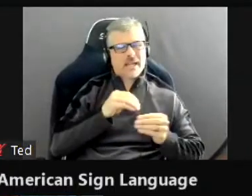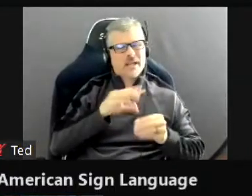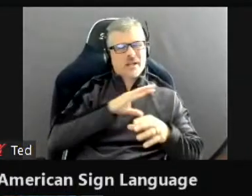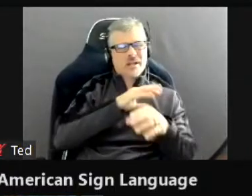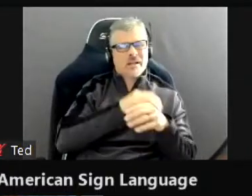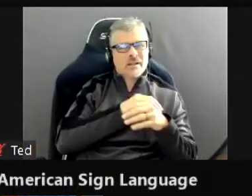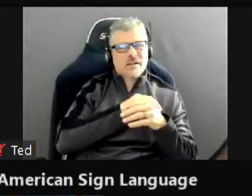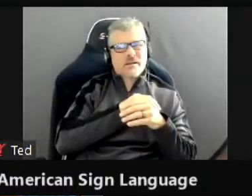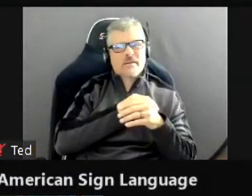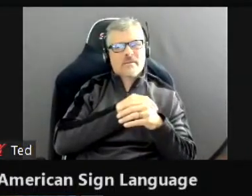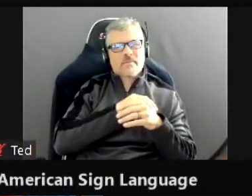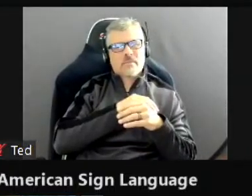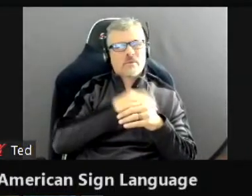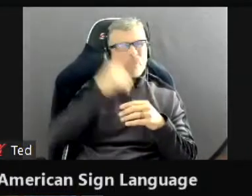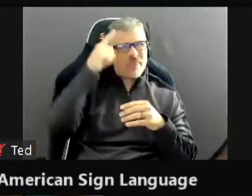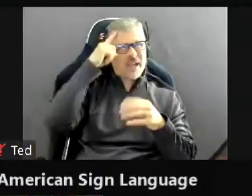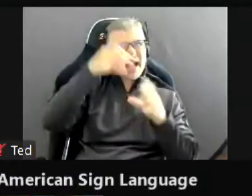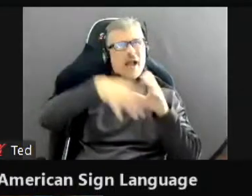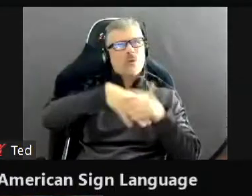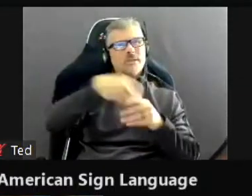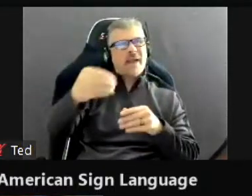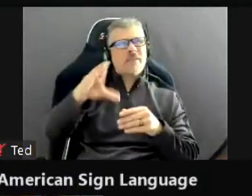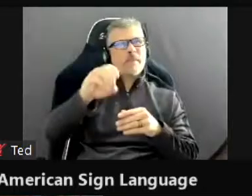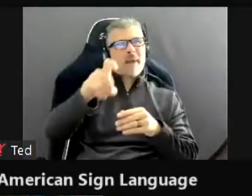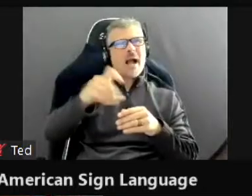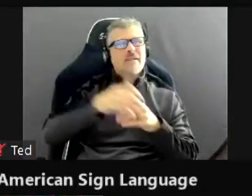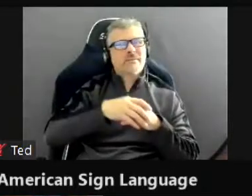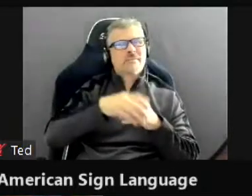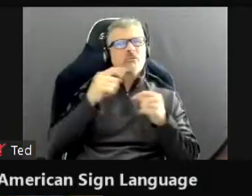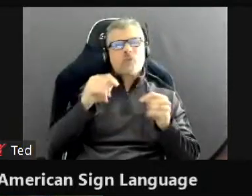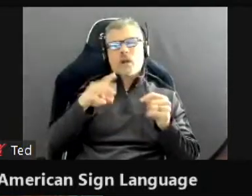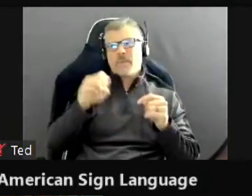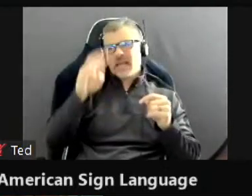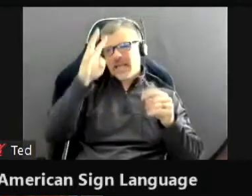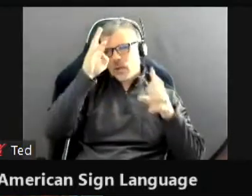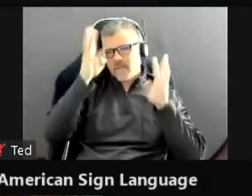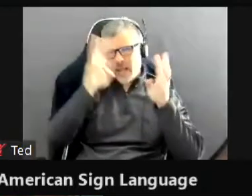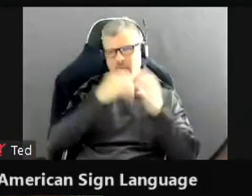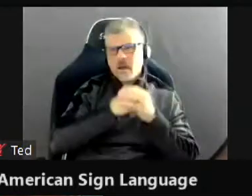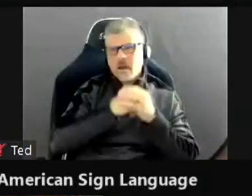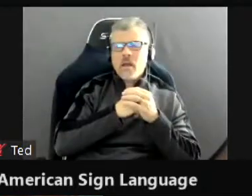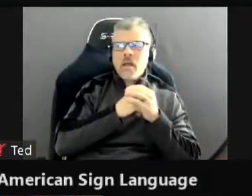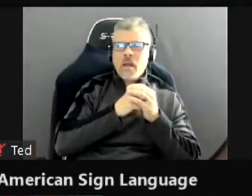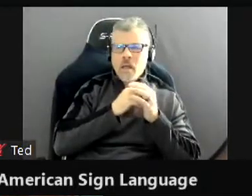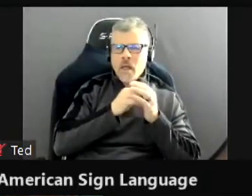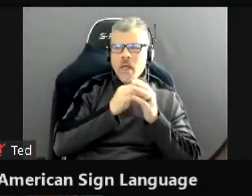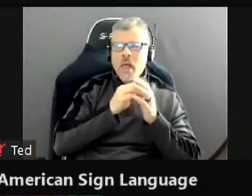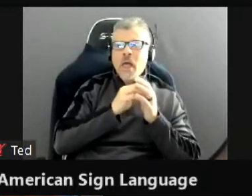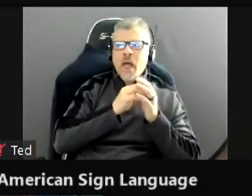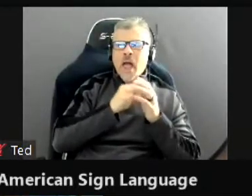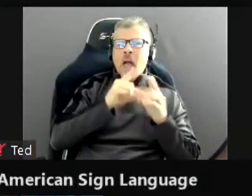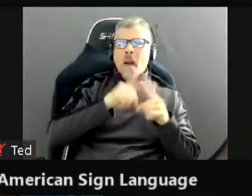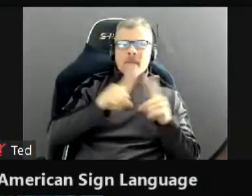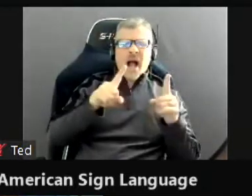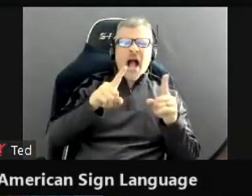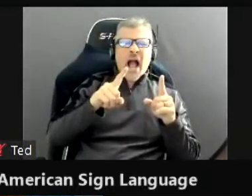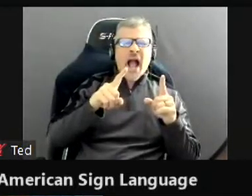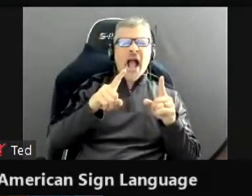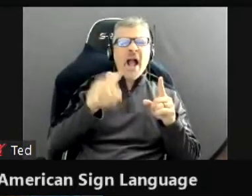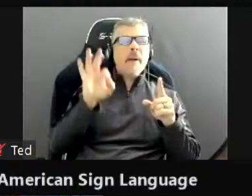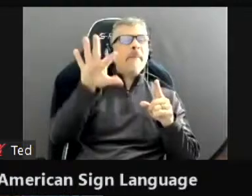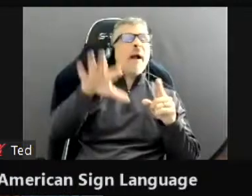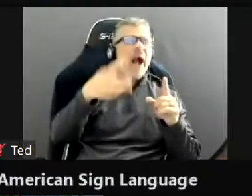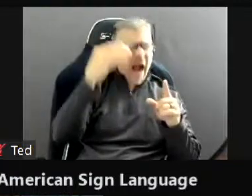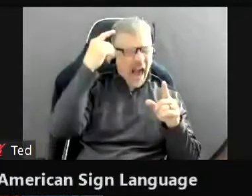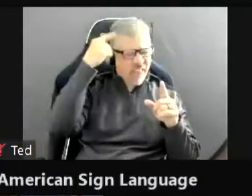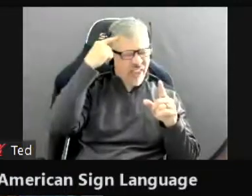for ways to think outside of the box, be innovative. But to add to that, I think that educators